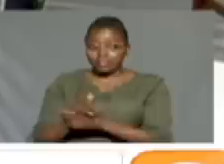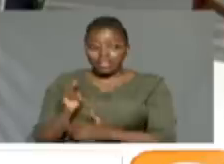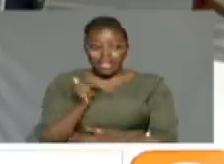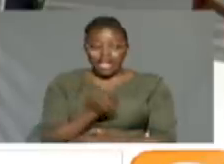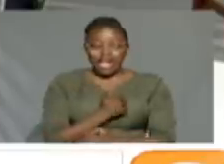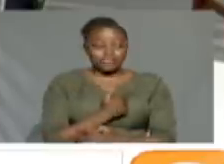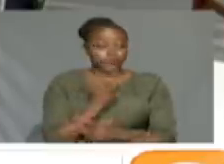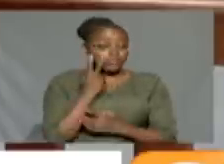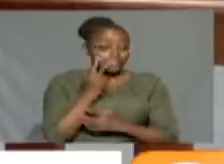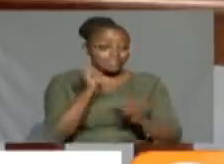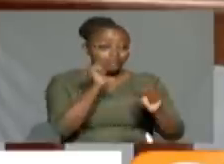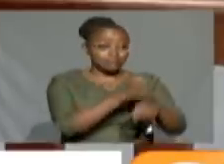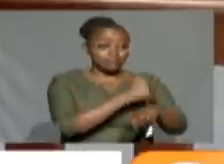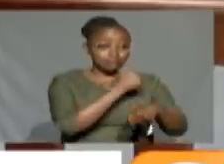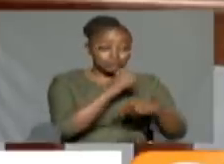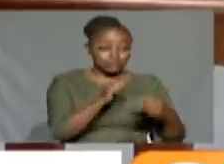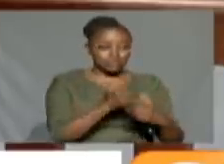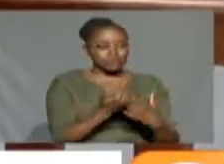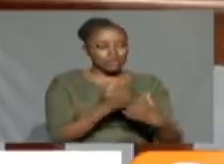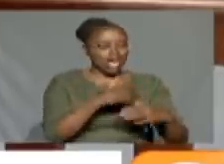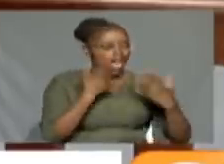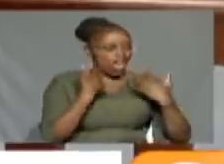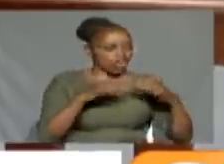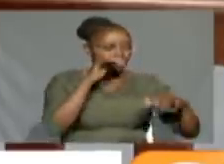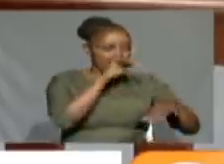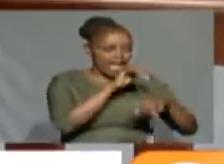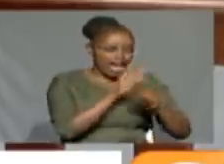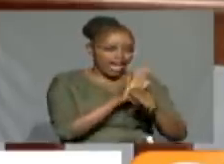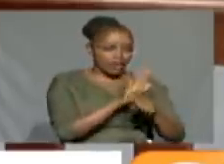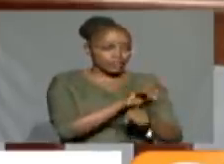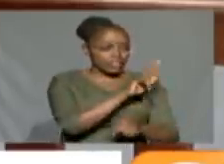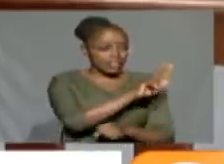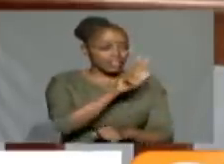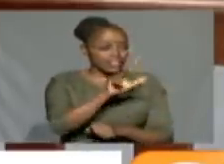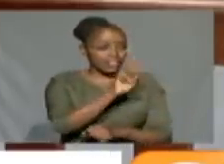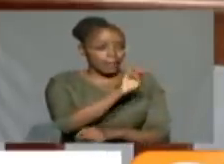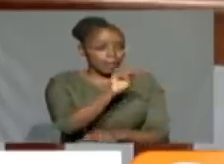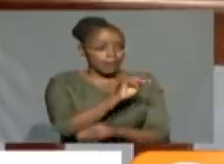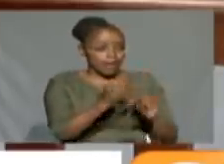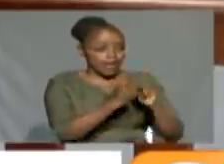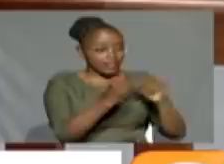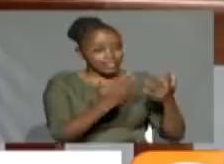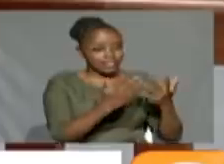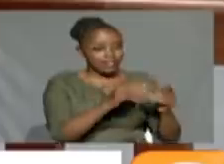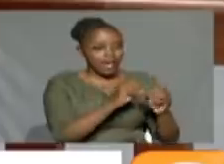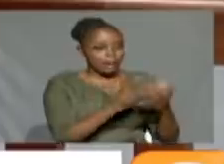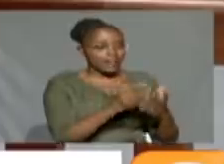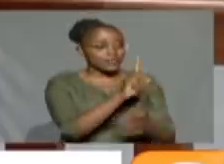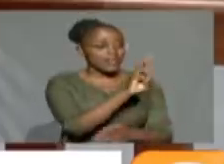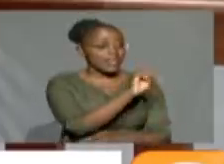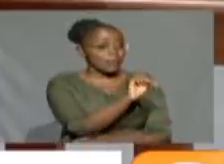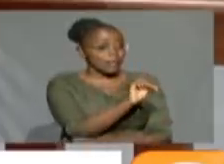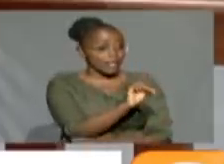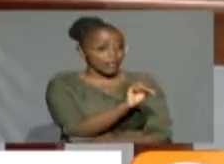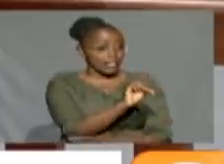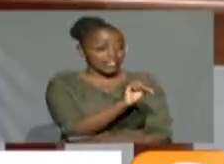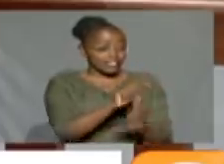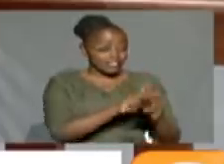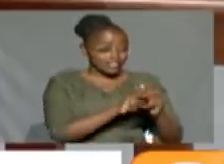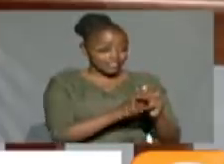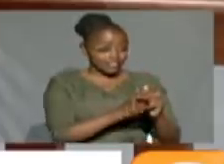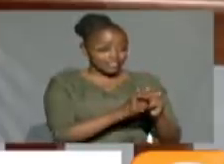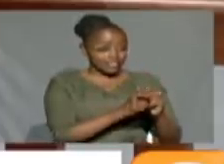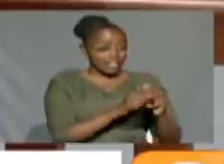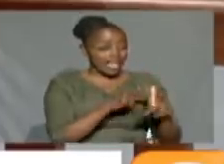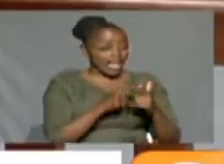insolvent. We had accumulated losses of 33 million shillings against a capital of 1 million. So we were out